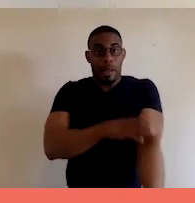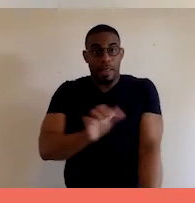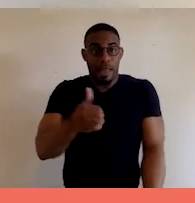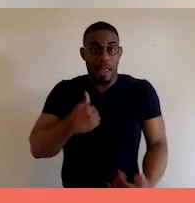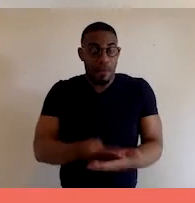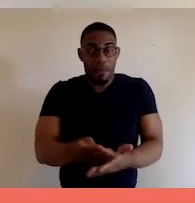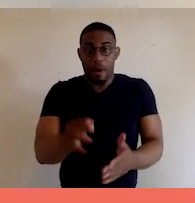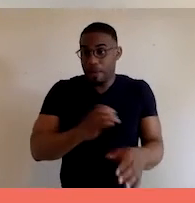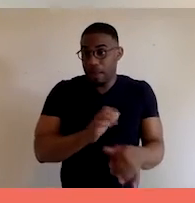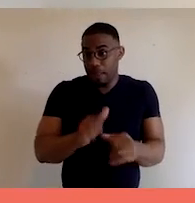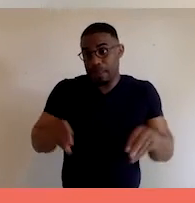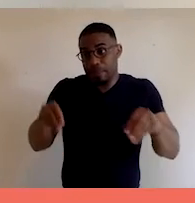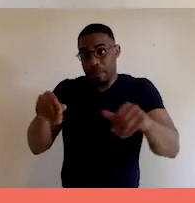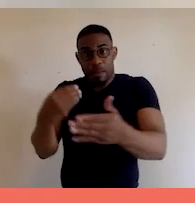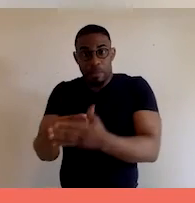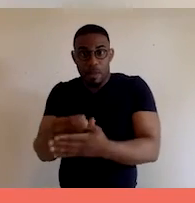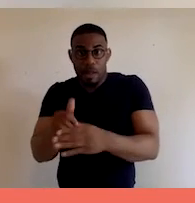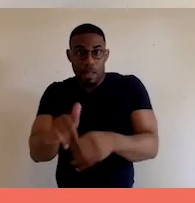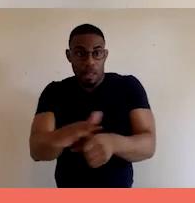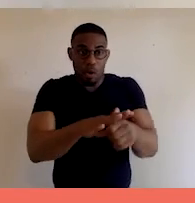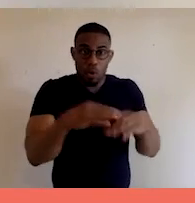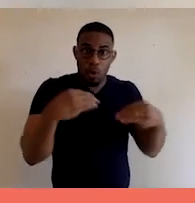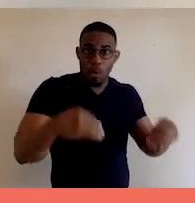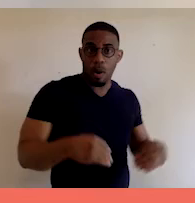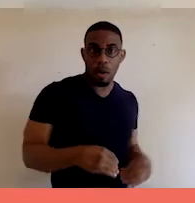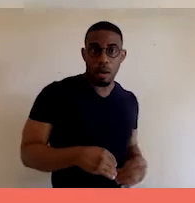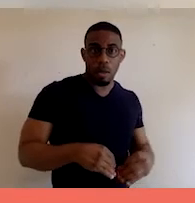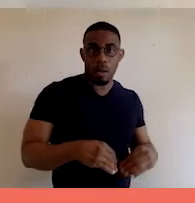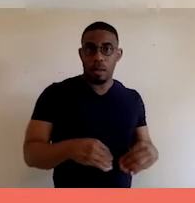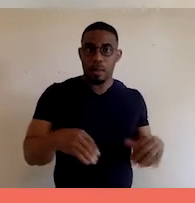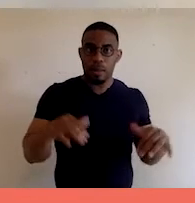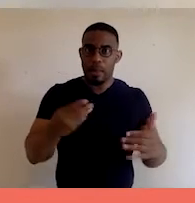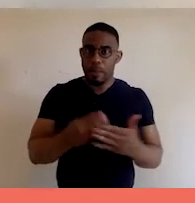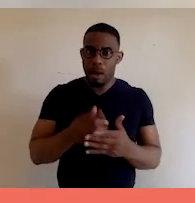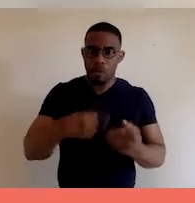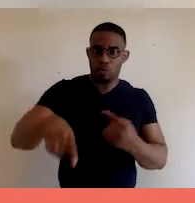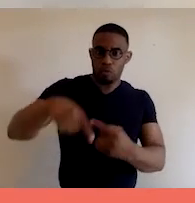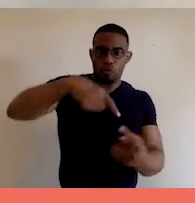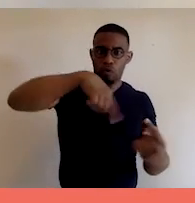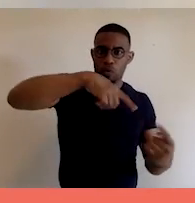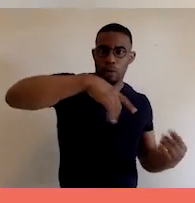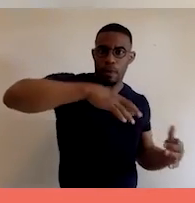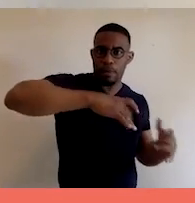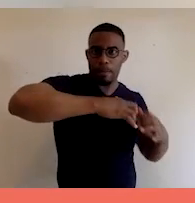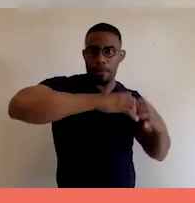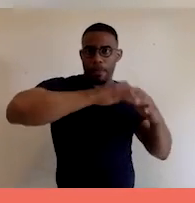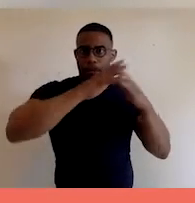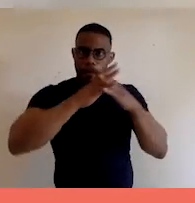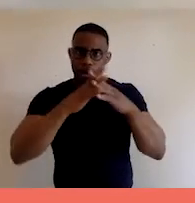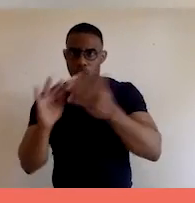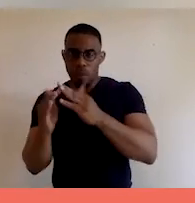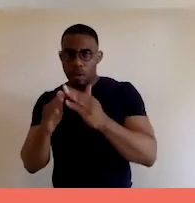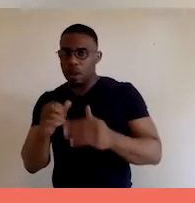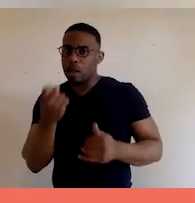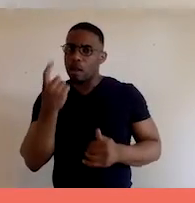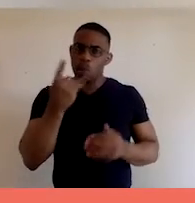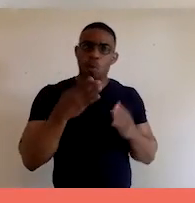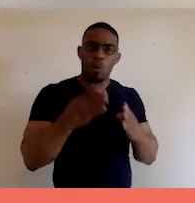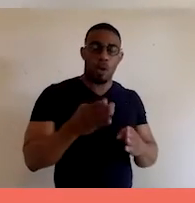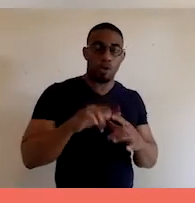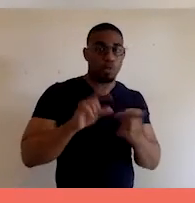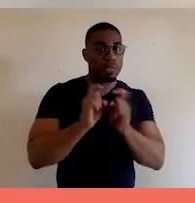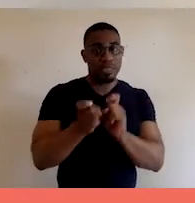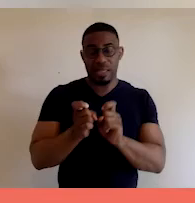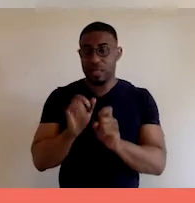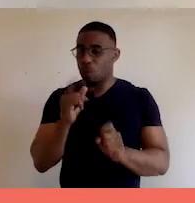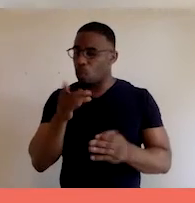have buying power. They can spend that money in their local markets. This money is going to circulate. It's going to build up these communities. And the one way to